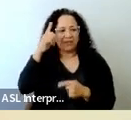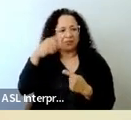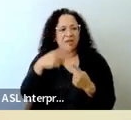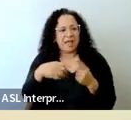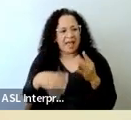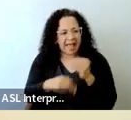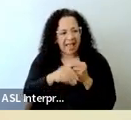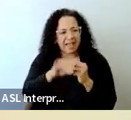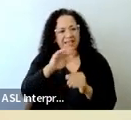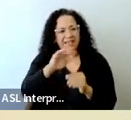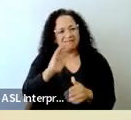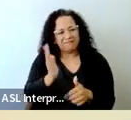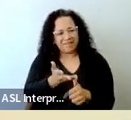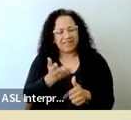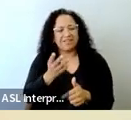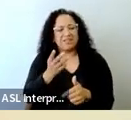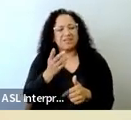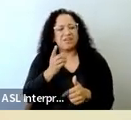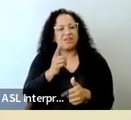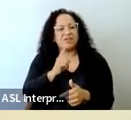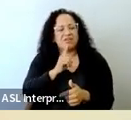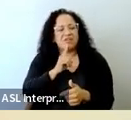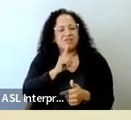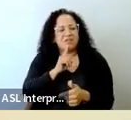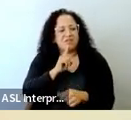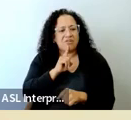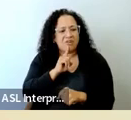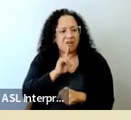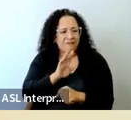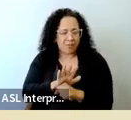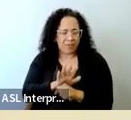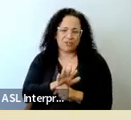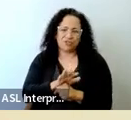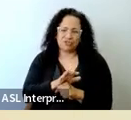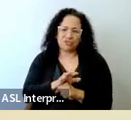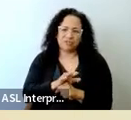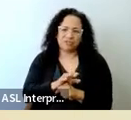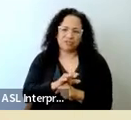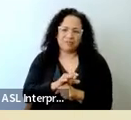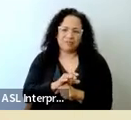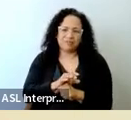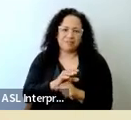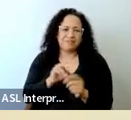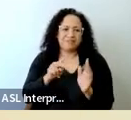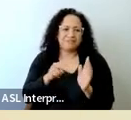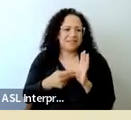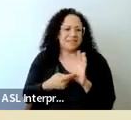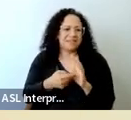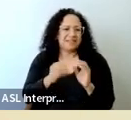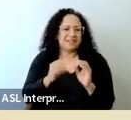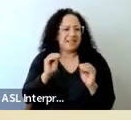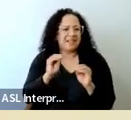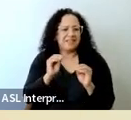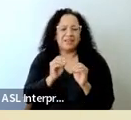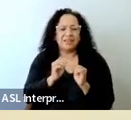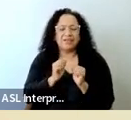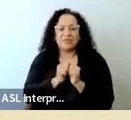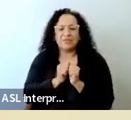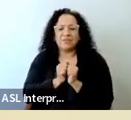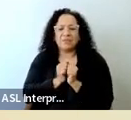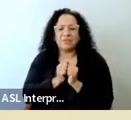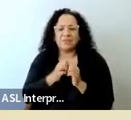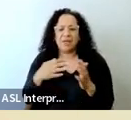of confirmation, right? Confirmation really means just nothing about me without me. It's recognizing